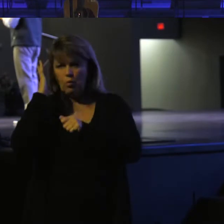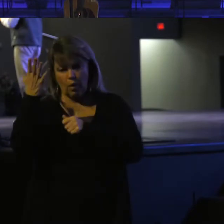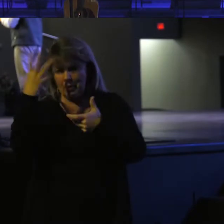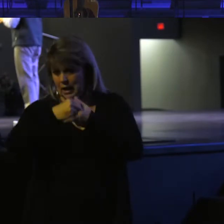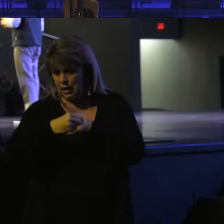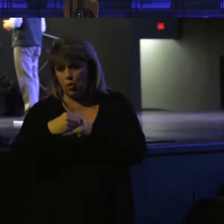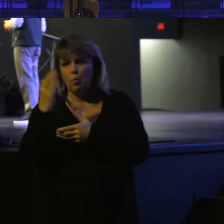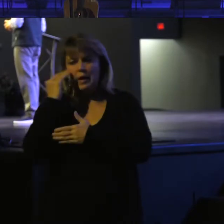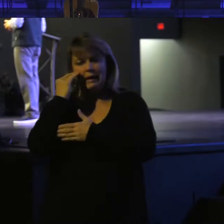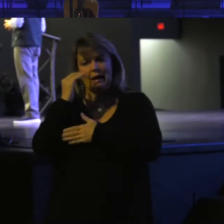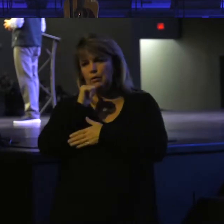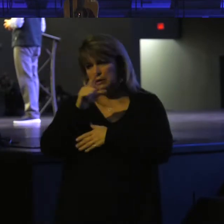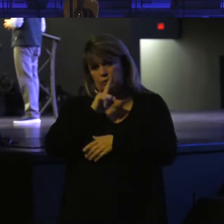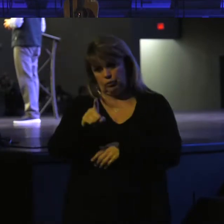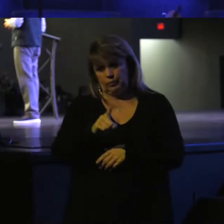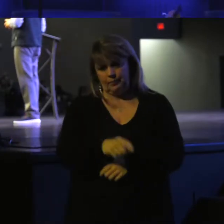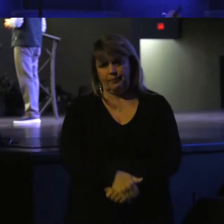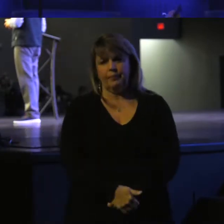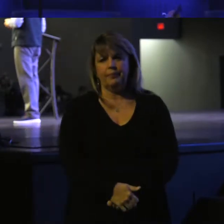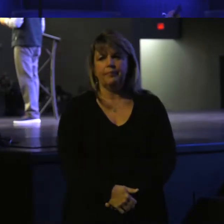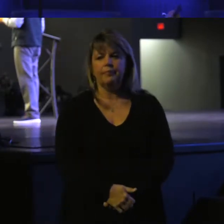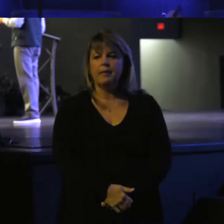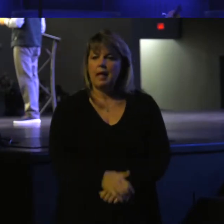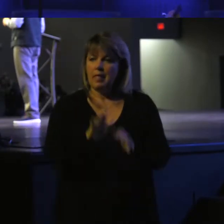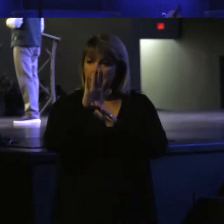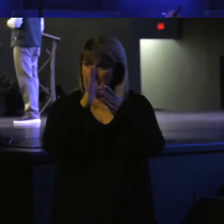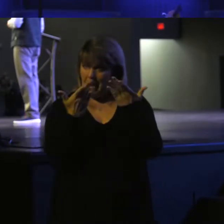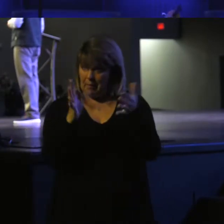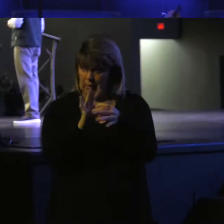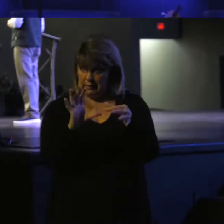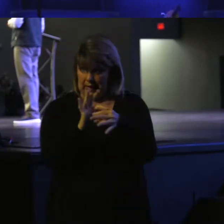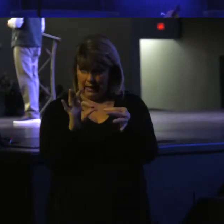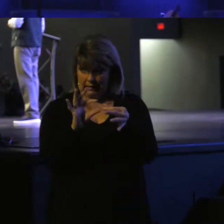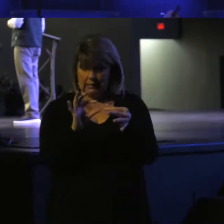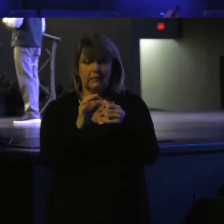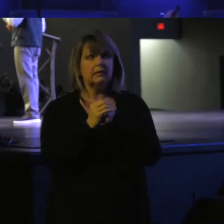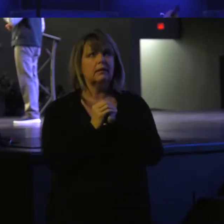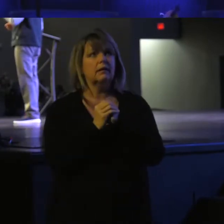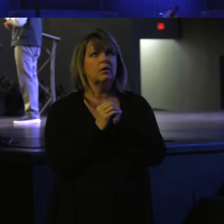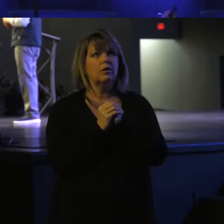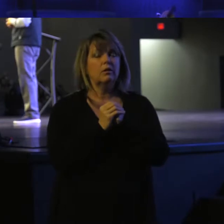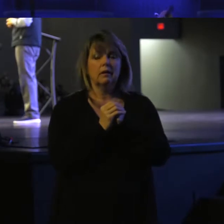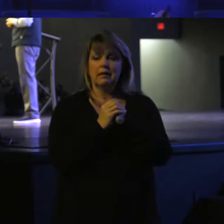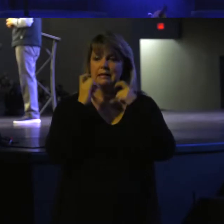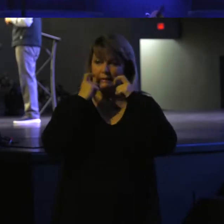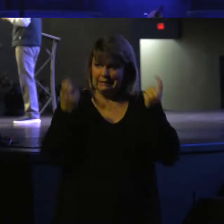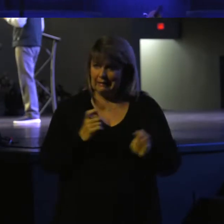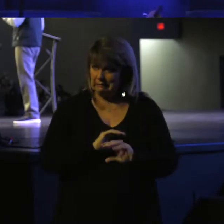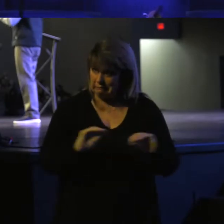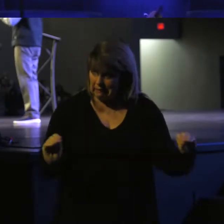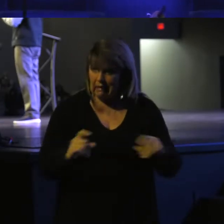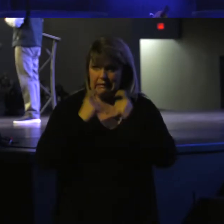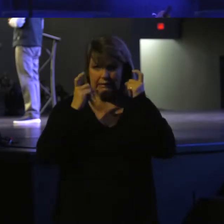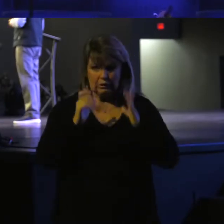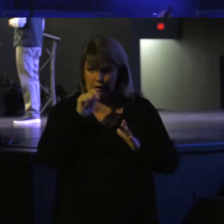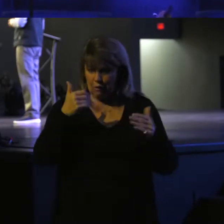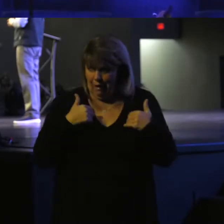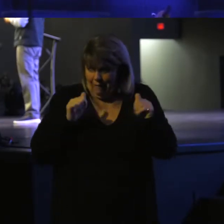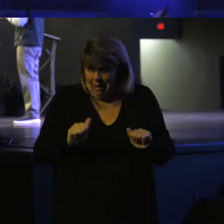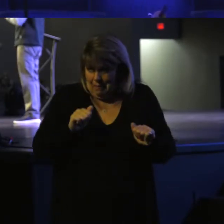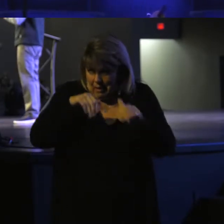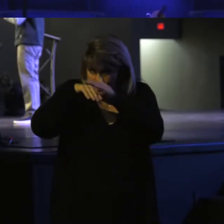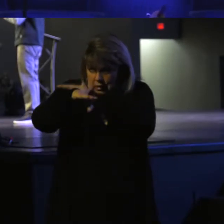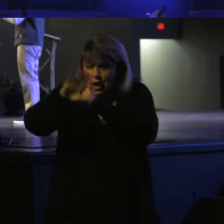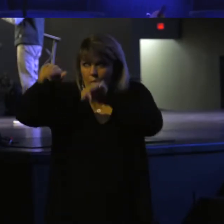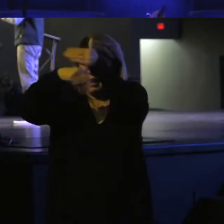included, because we know that's not the case. The Bible says that there's no sin in heaven, that sinners don't have the ability to go